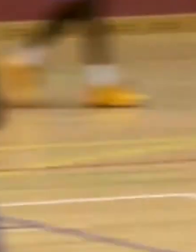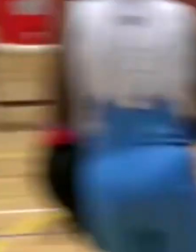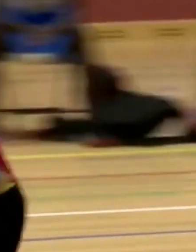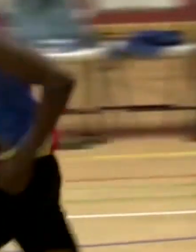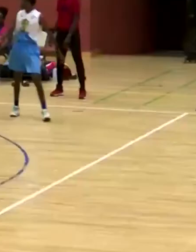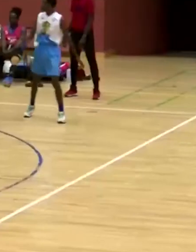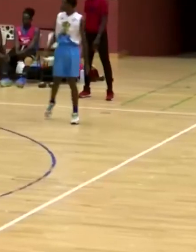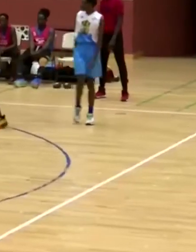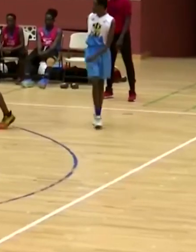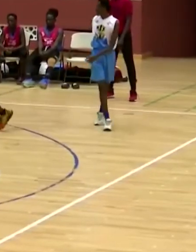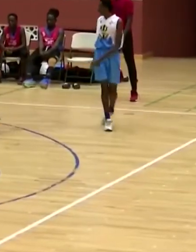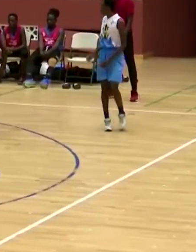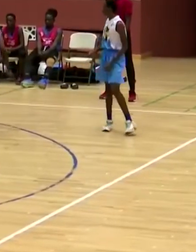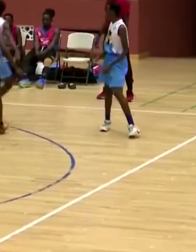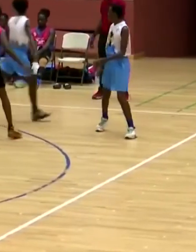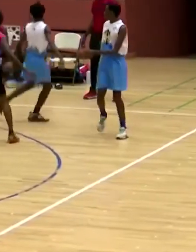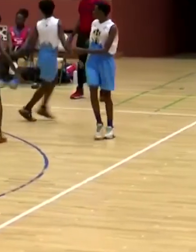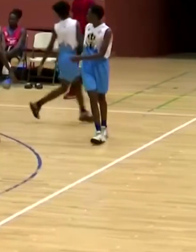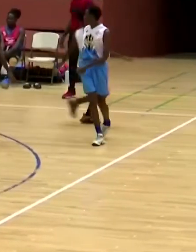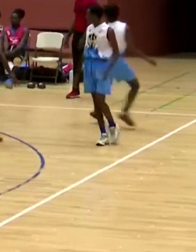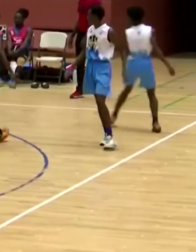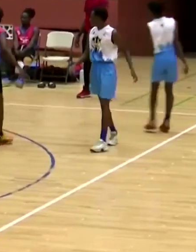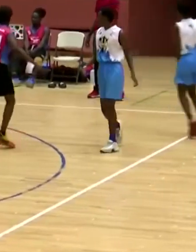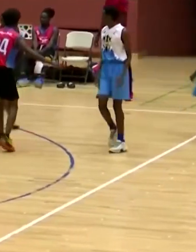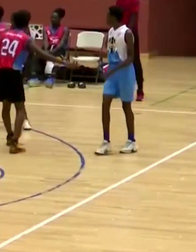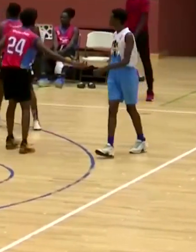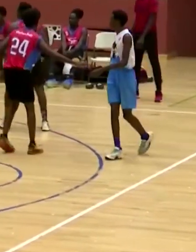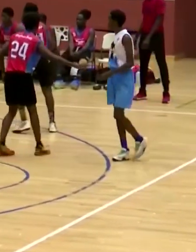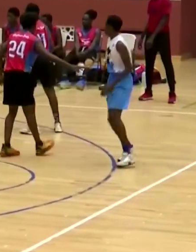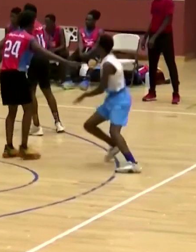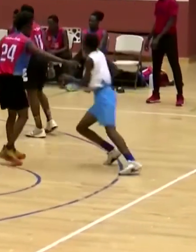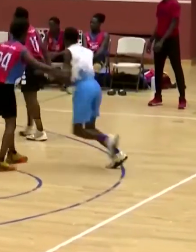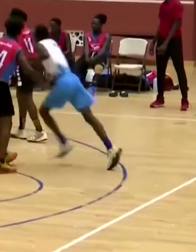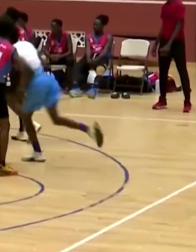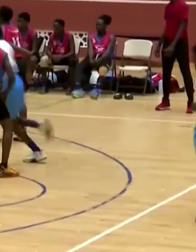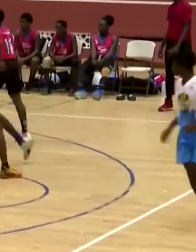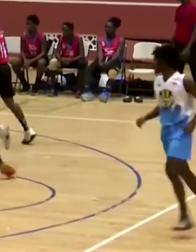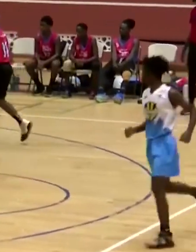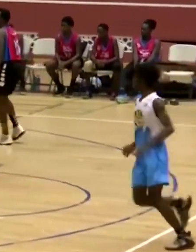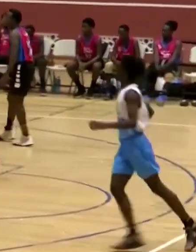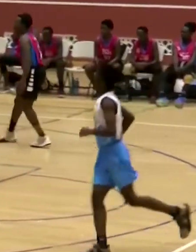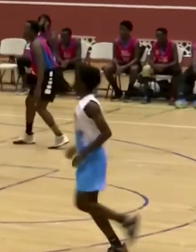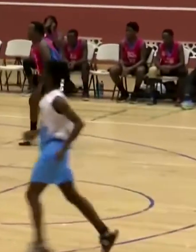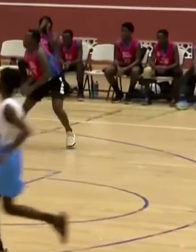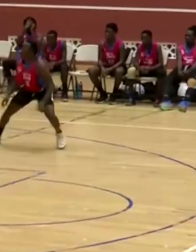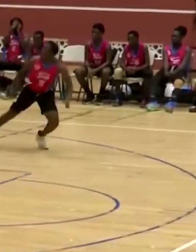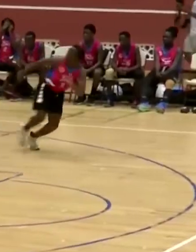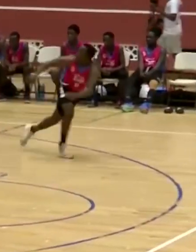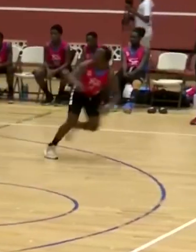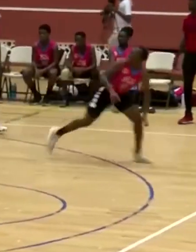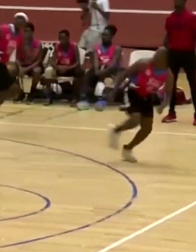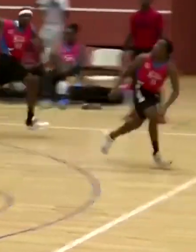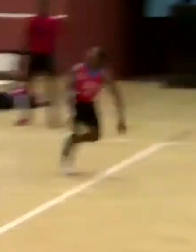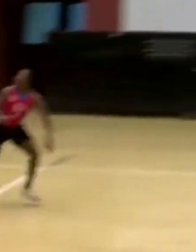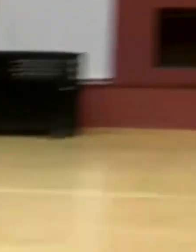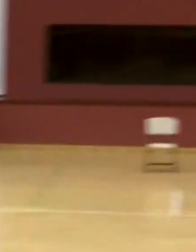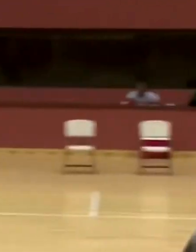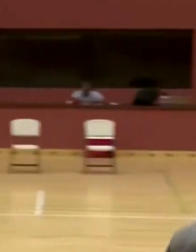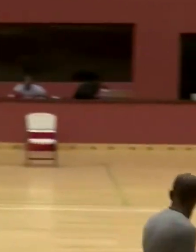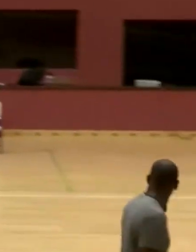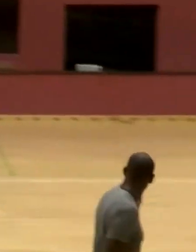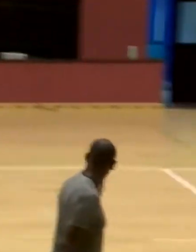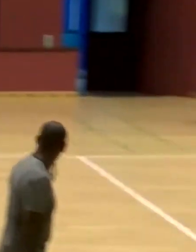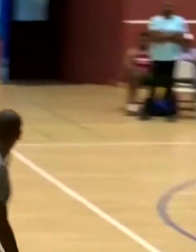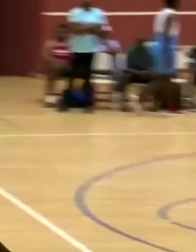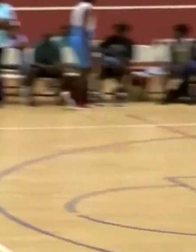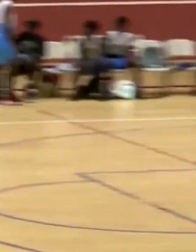the Bulls. Now Kings again with possession, finding a hard time to mount any sort of offense. And wait, is